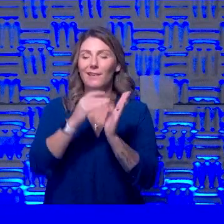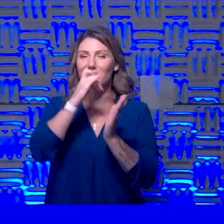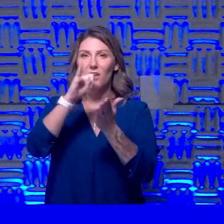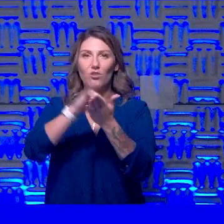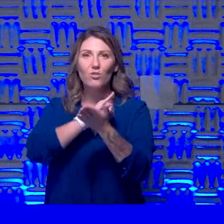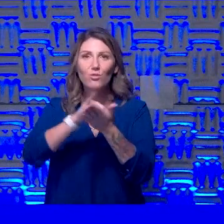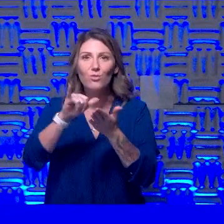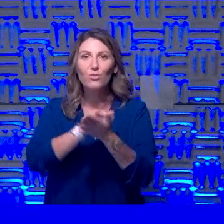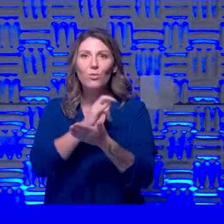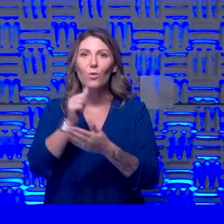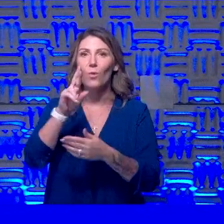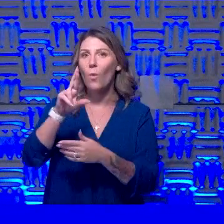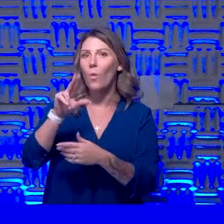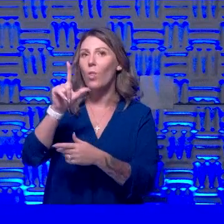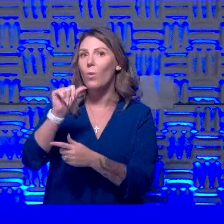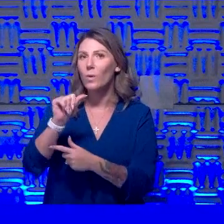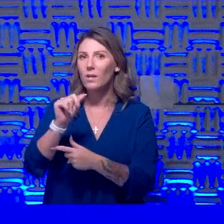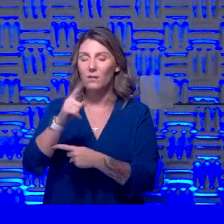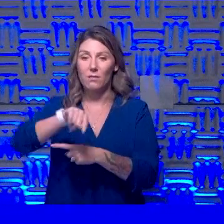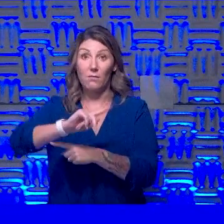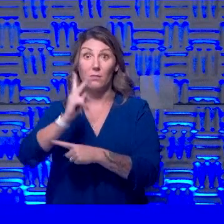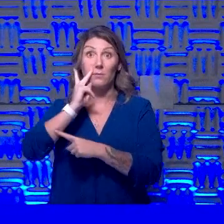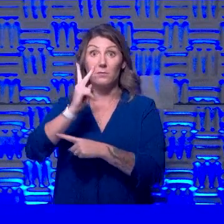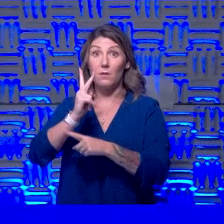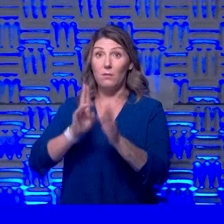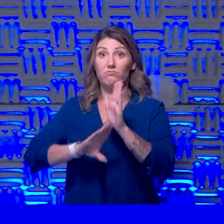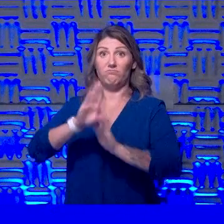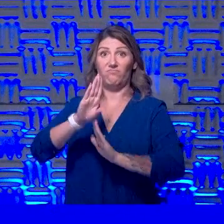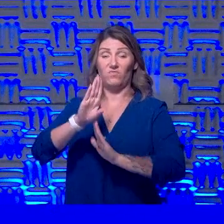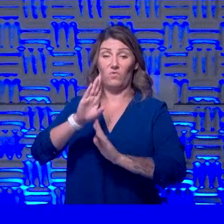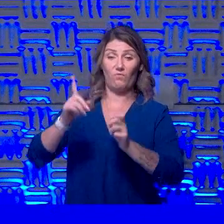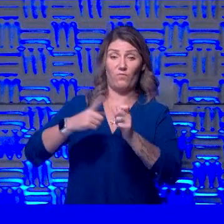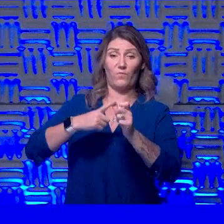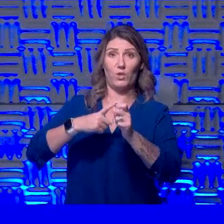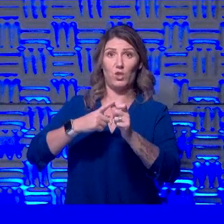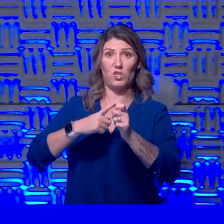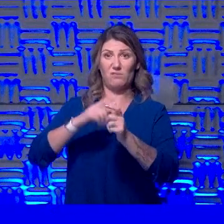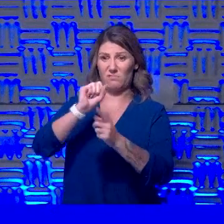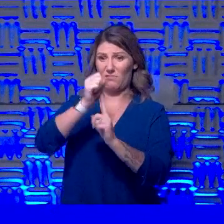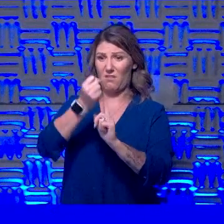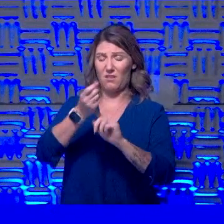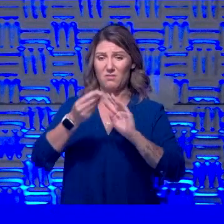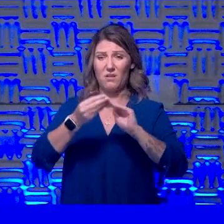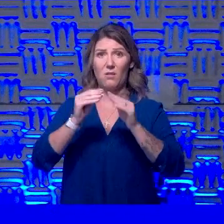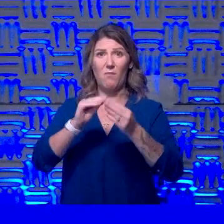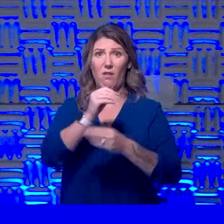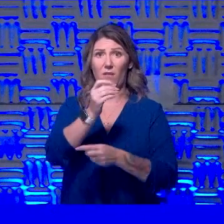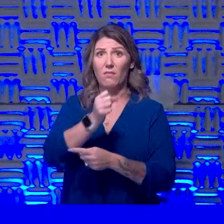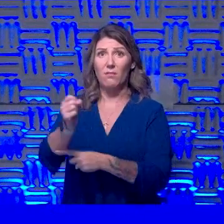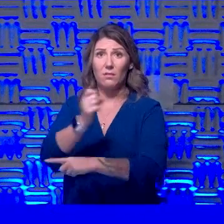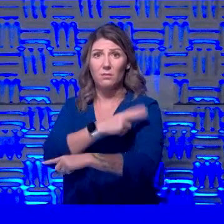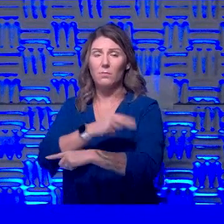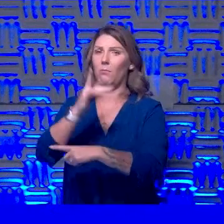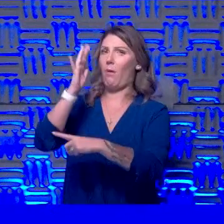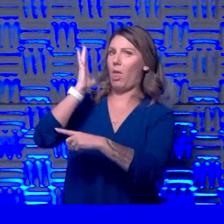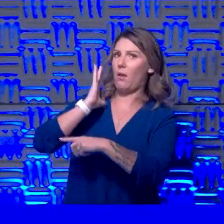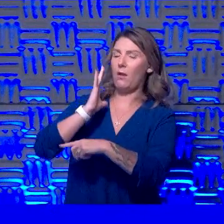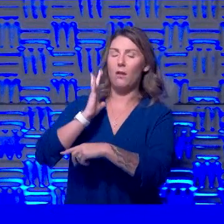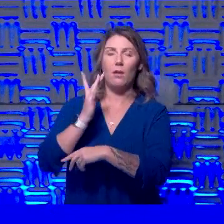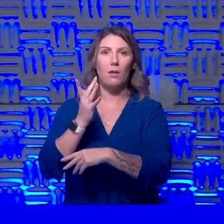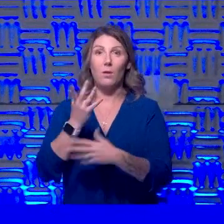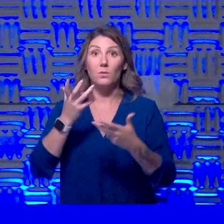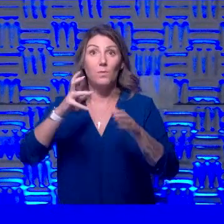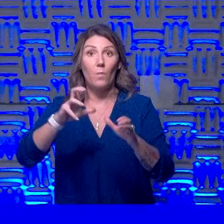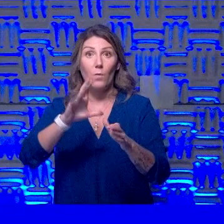York, and it's not really Louisiana, who had seen those initial surges in those huge case numbers and hospitalizations. We certainly don't want to get to that